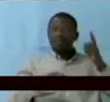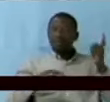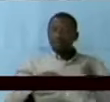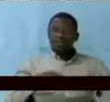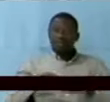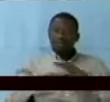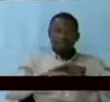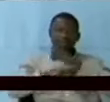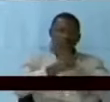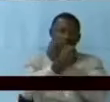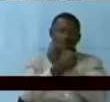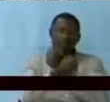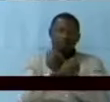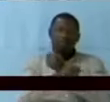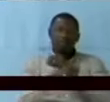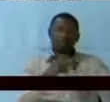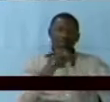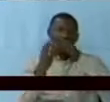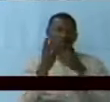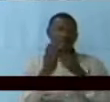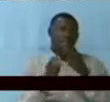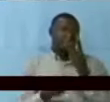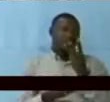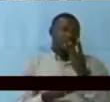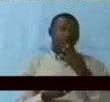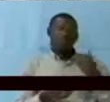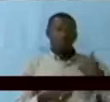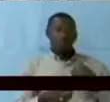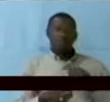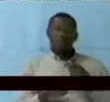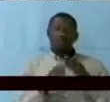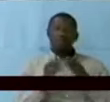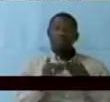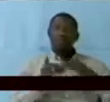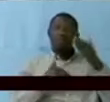the most senior civil servant.